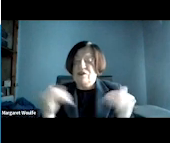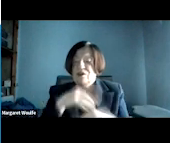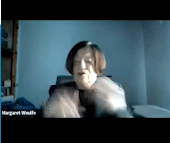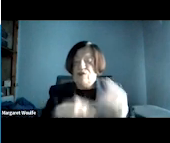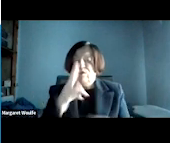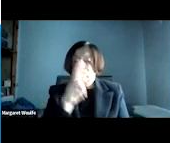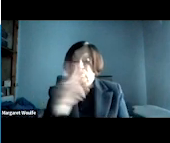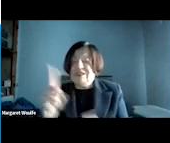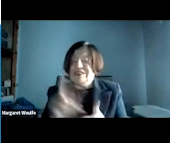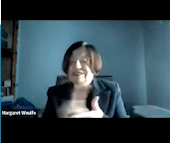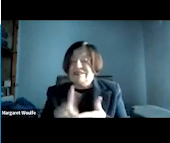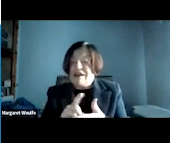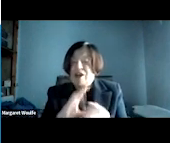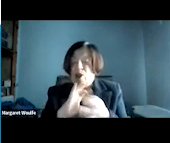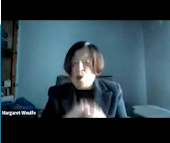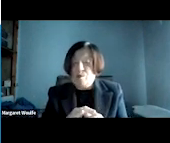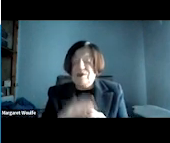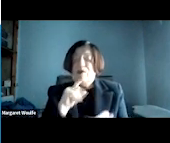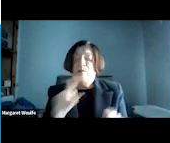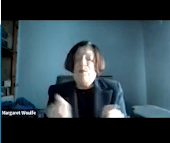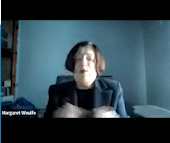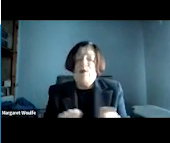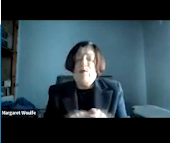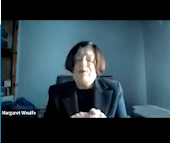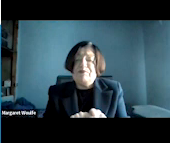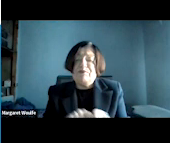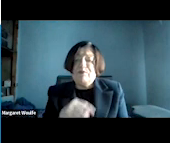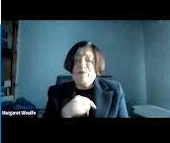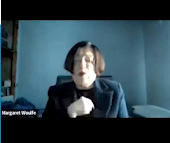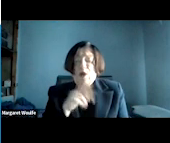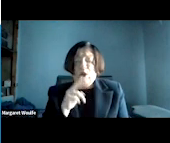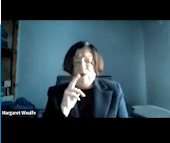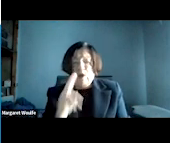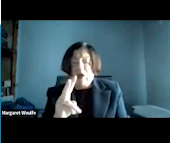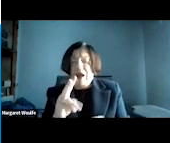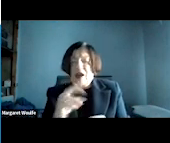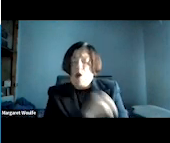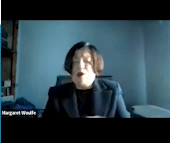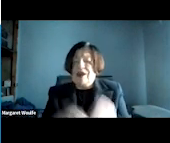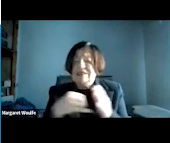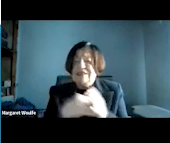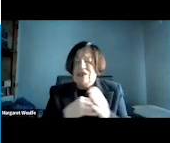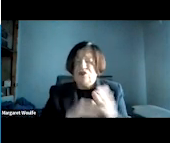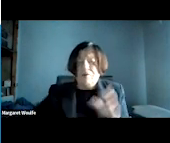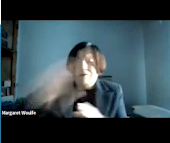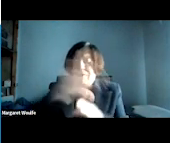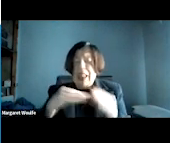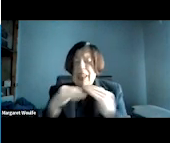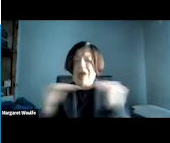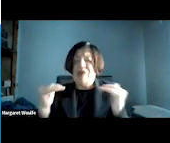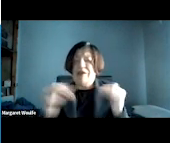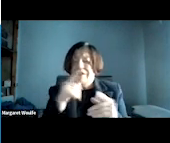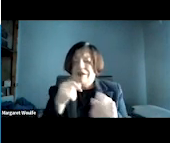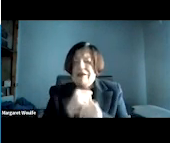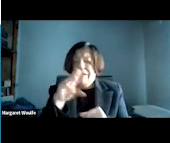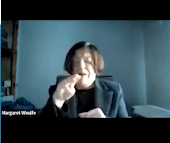universal design dwellings. But also then what we look at an organizational level called the